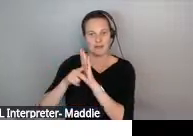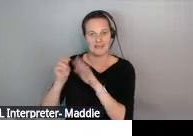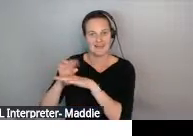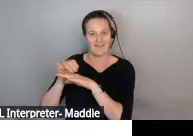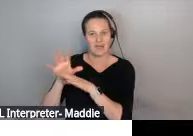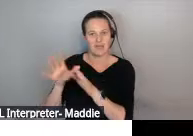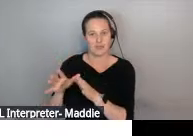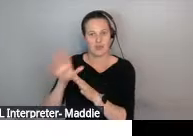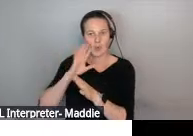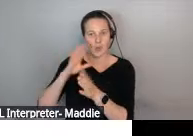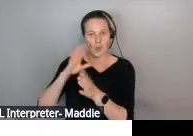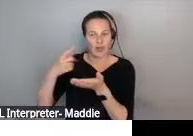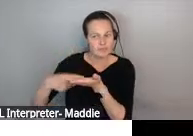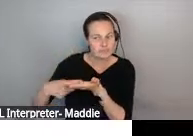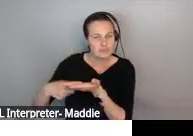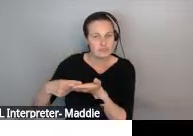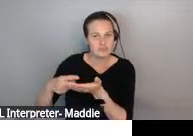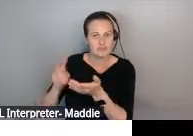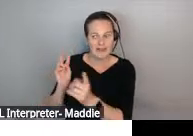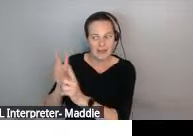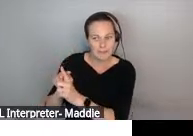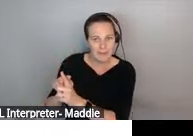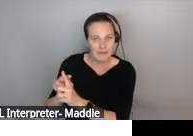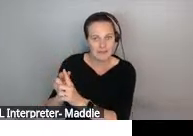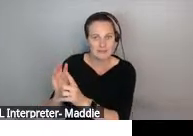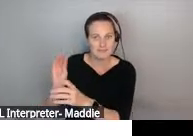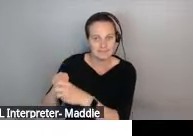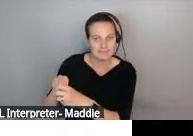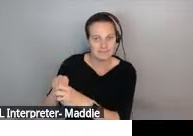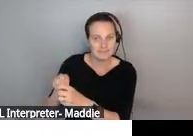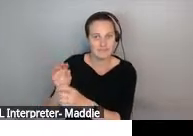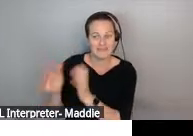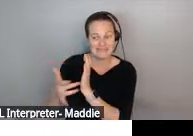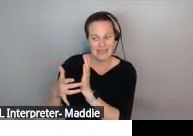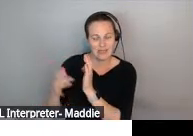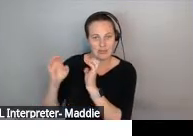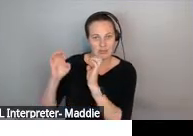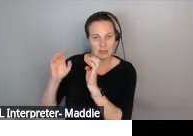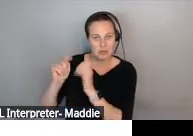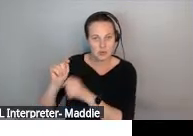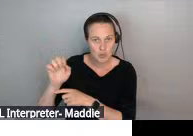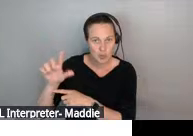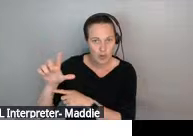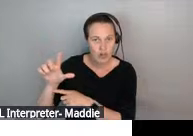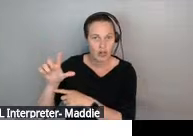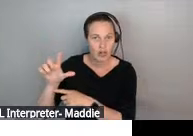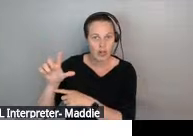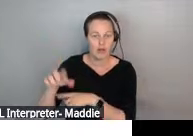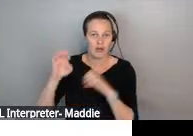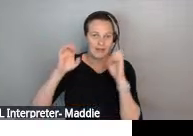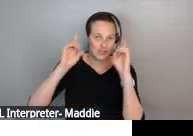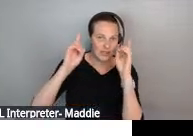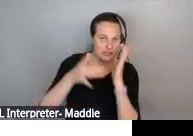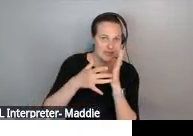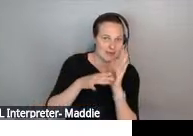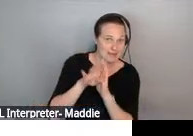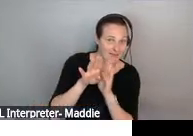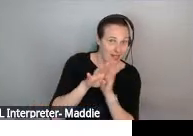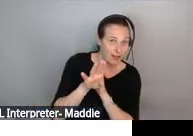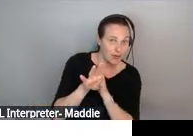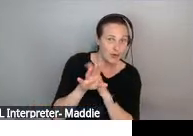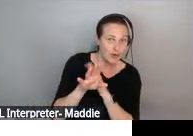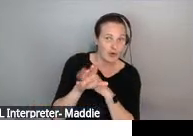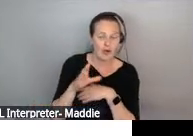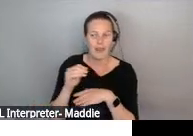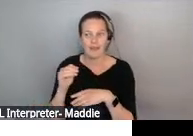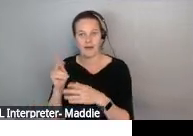implement accessibility into ed tech tools, both as ed tech developers and then for those of you who are involved in